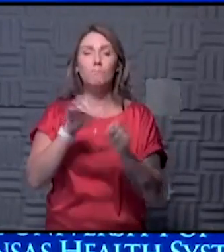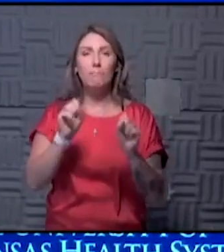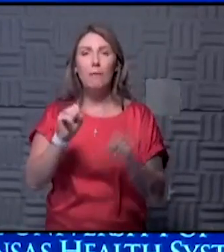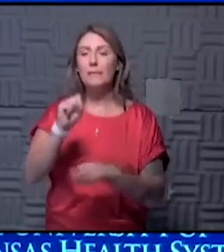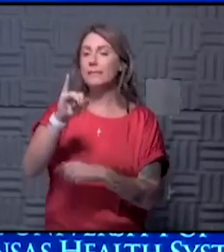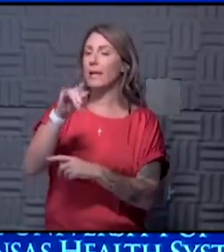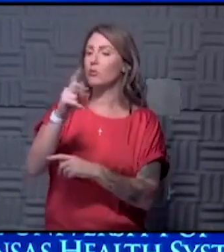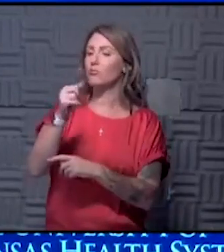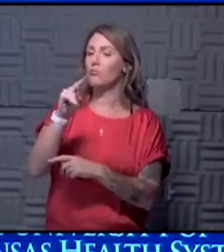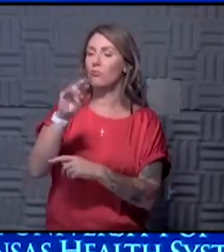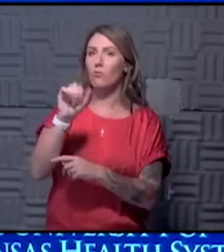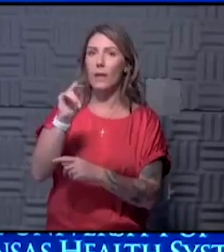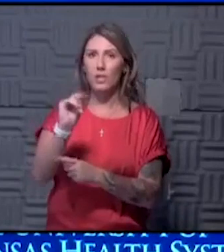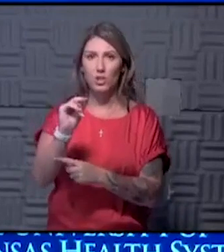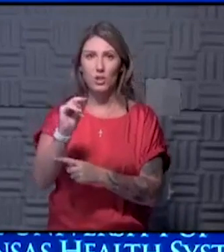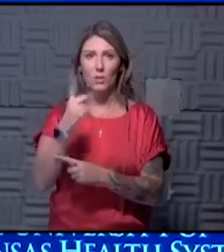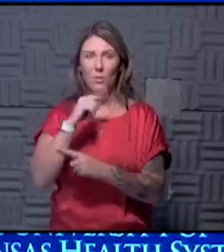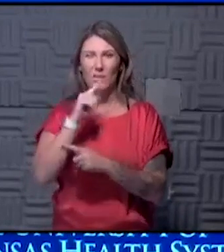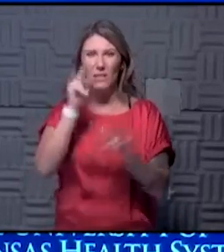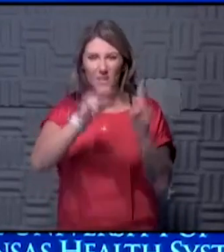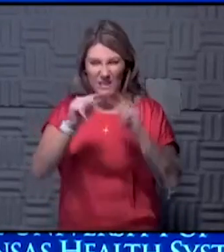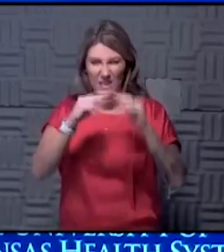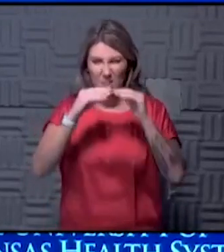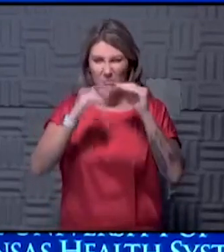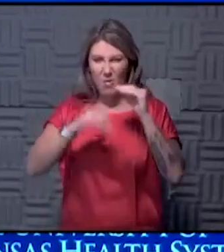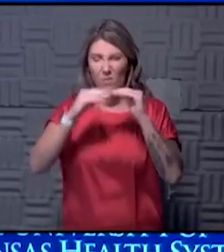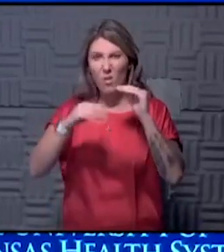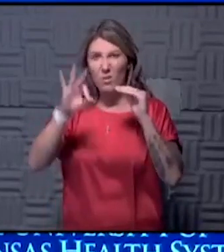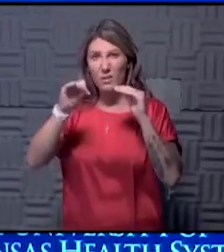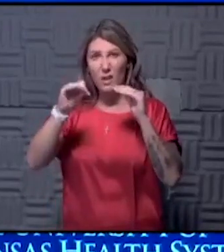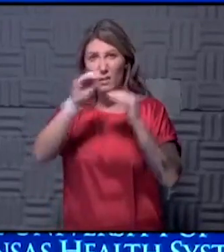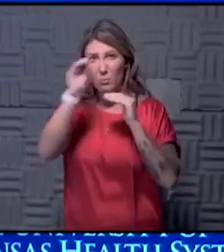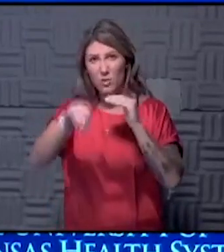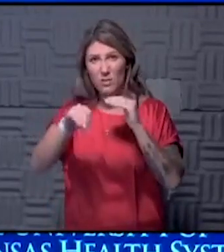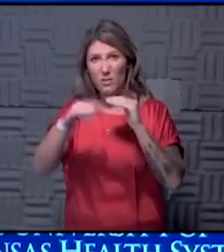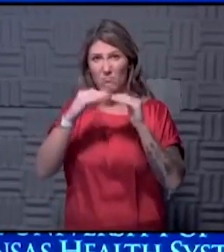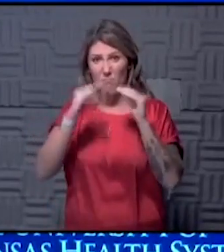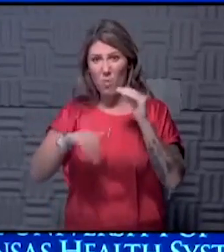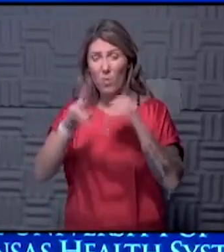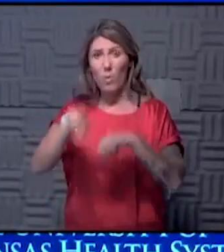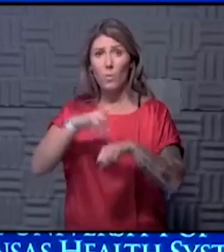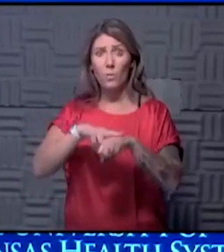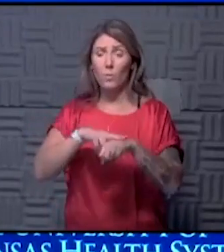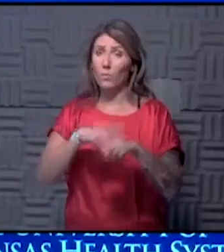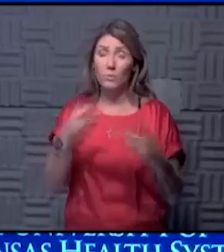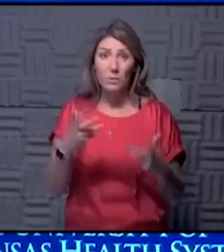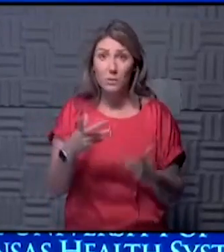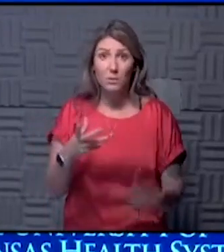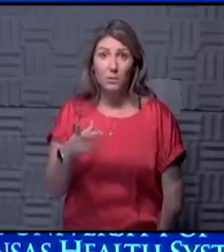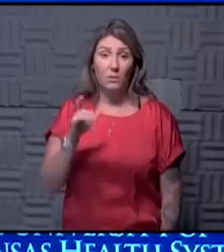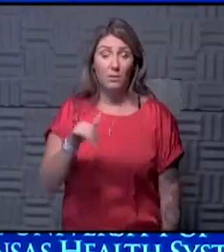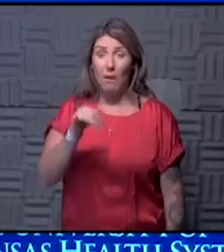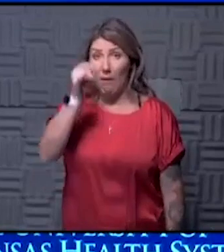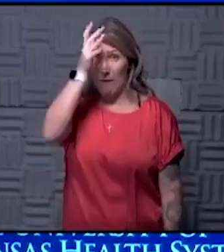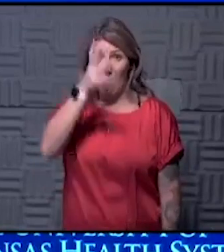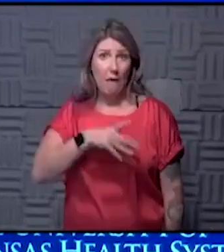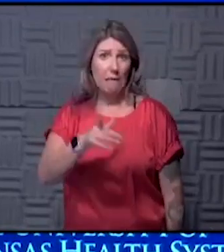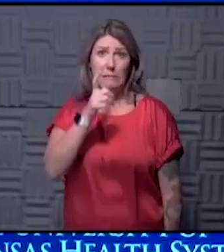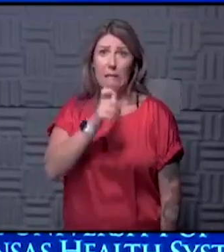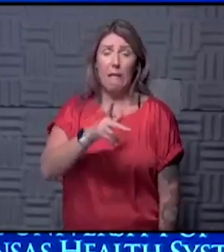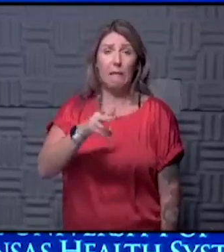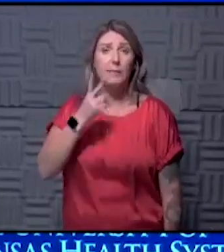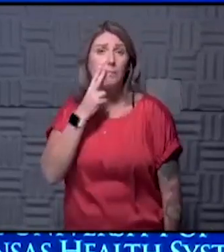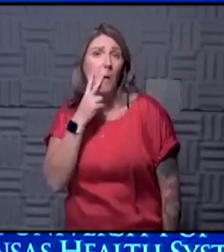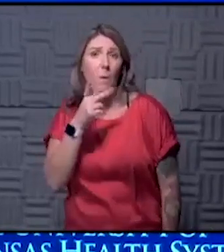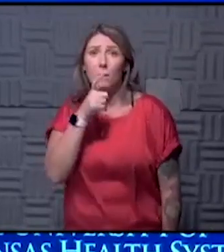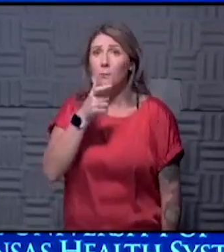below 90%, and we start saying, okay, you're dropping below normal, because, you know, by all reports, this is a guy who doesn't smoke a lot, doesn't drink a lot, doesn't